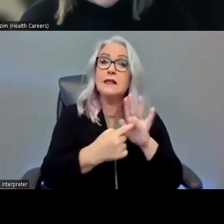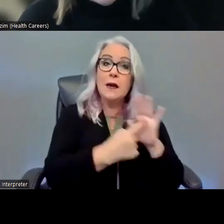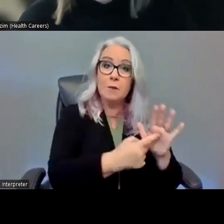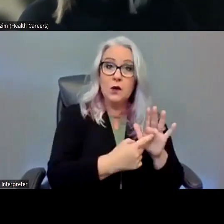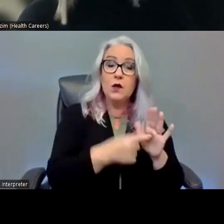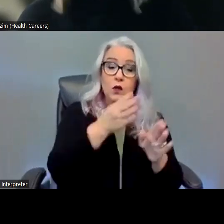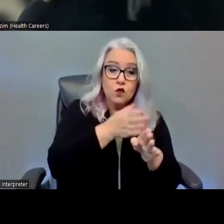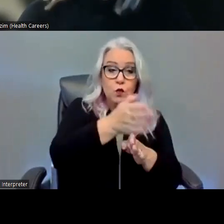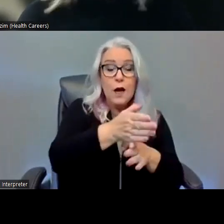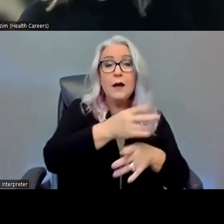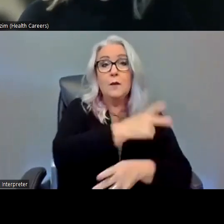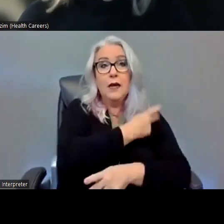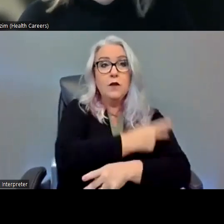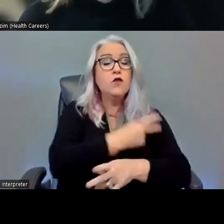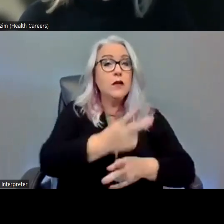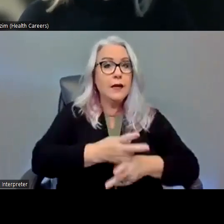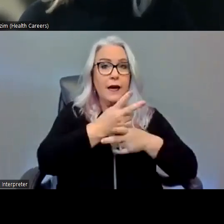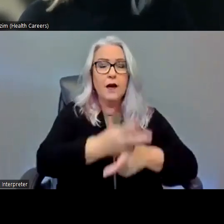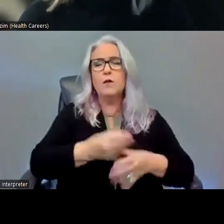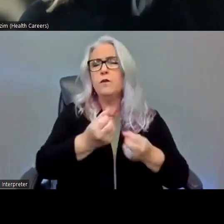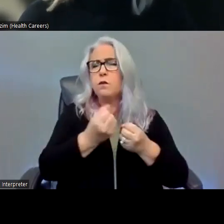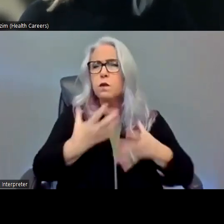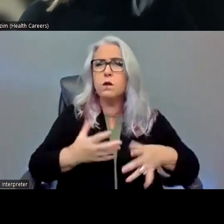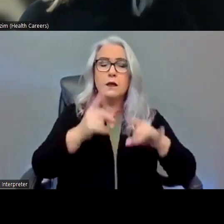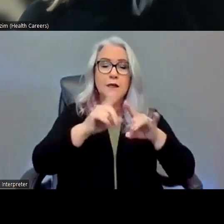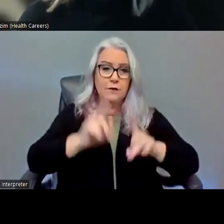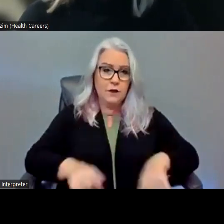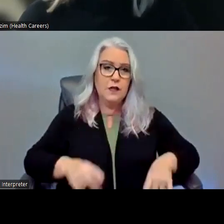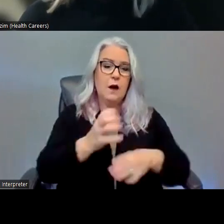patient care comes in many different forms.